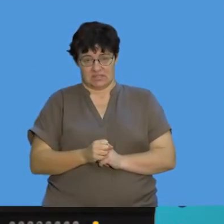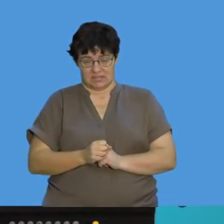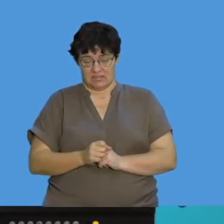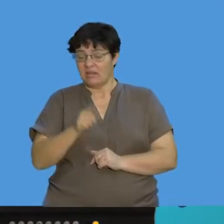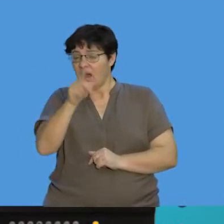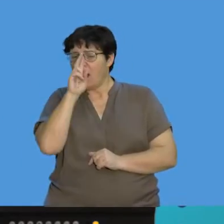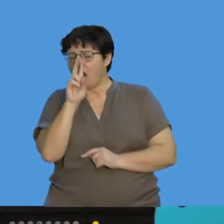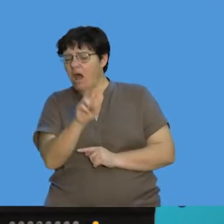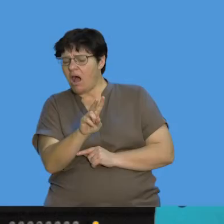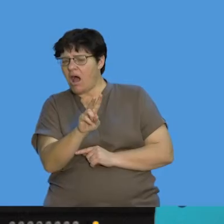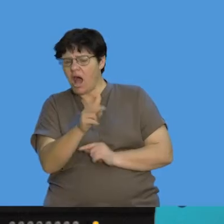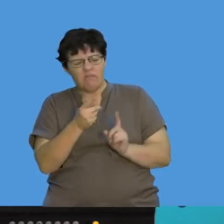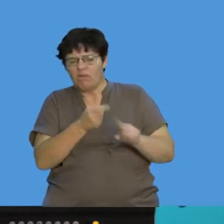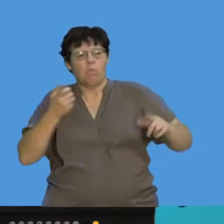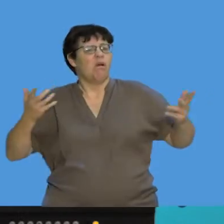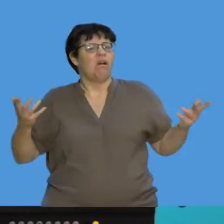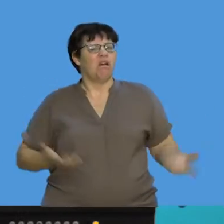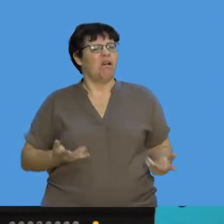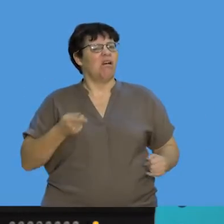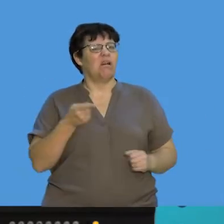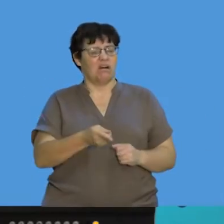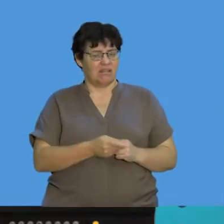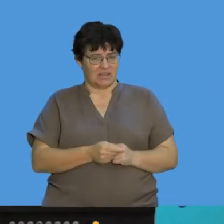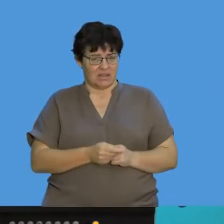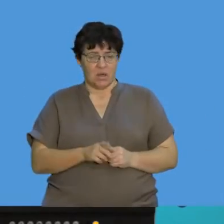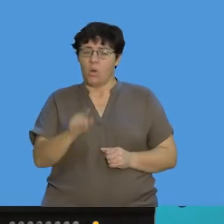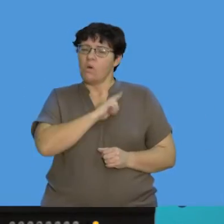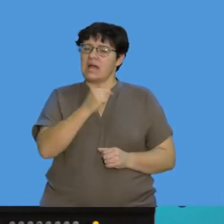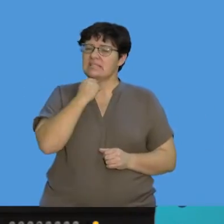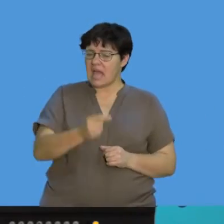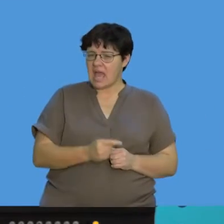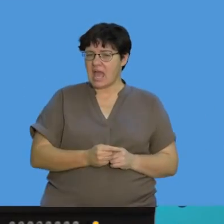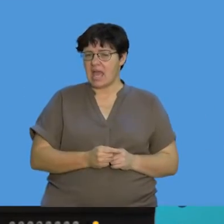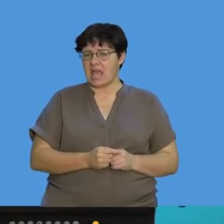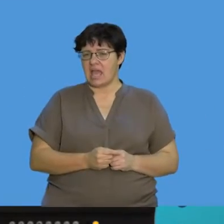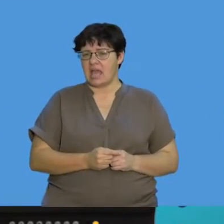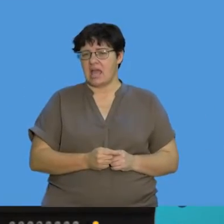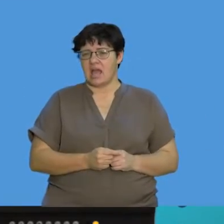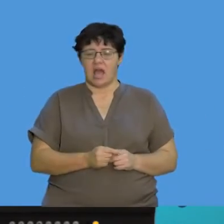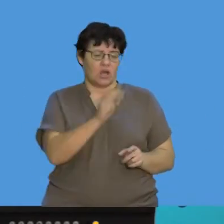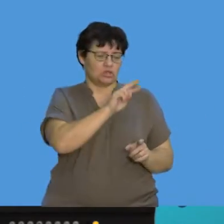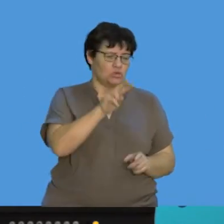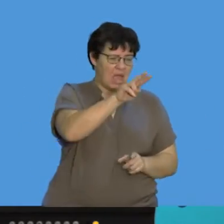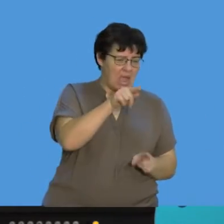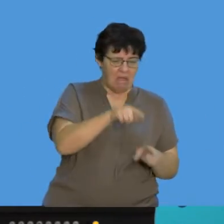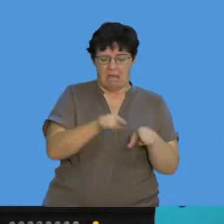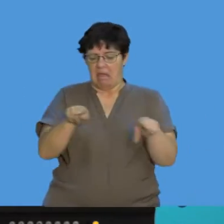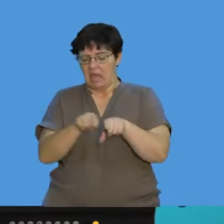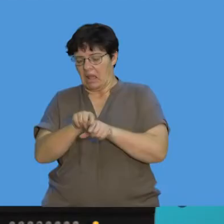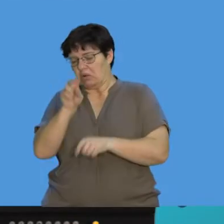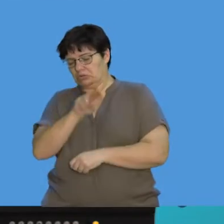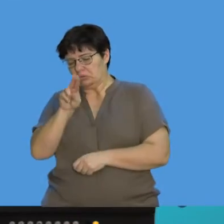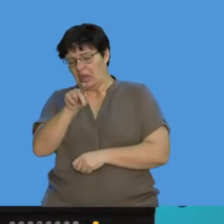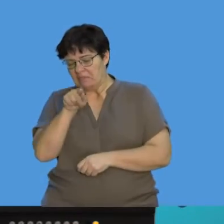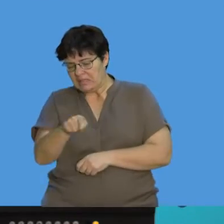can see exactly where does this come from. Because I know we've been saying to you the square of this is equals to the square of that plus the square of